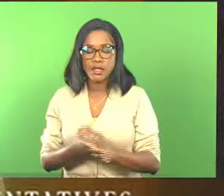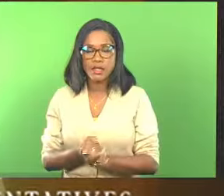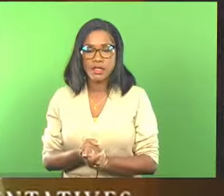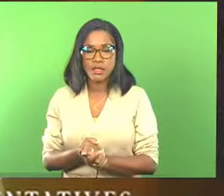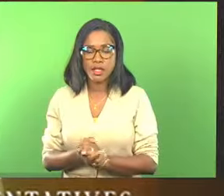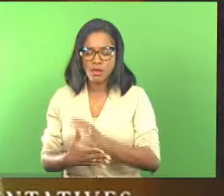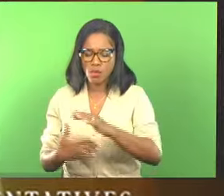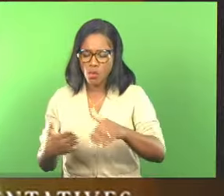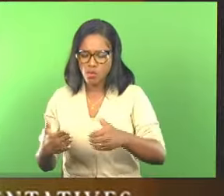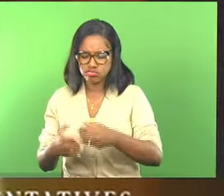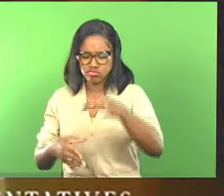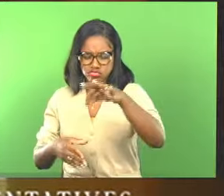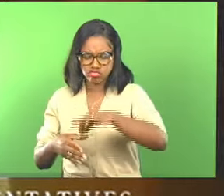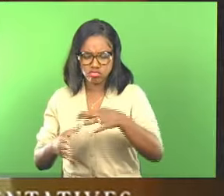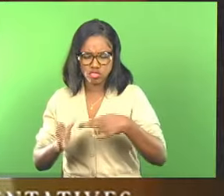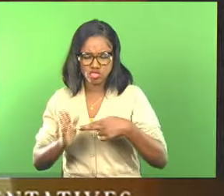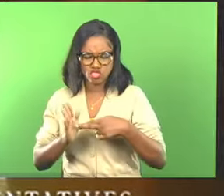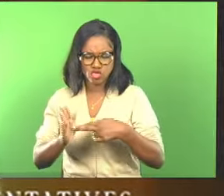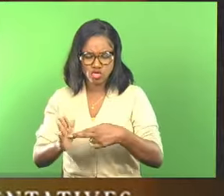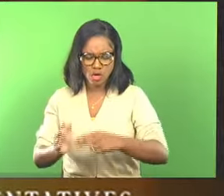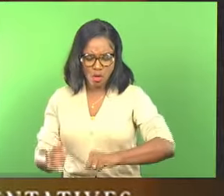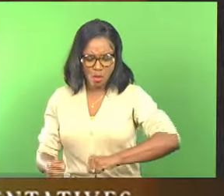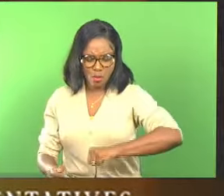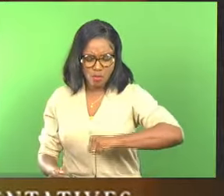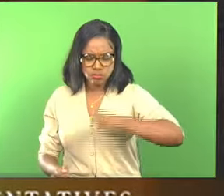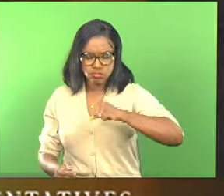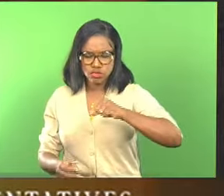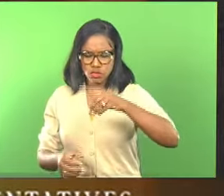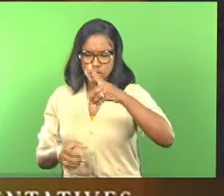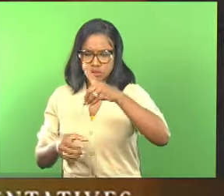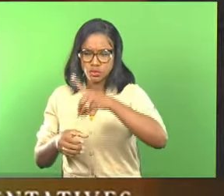representatives of a proud democracy